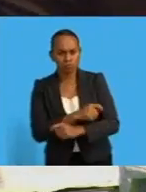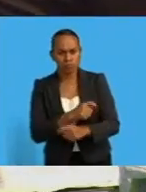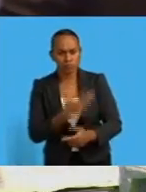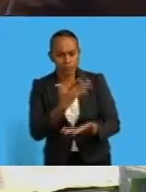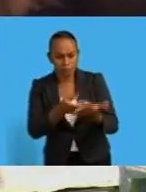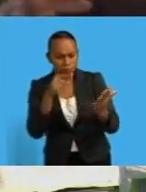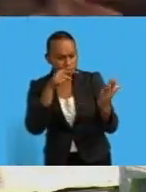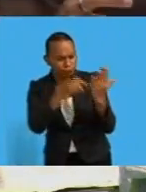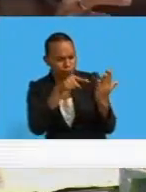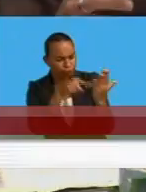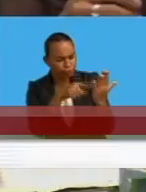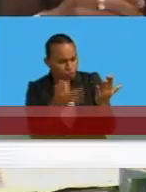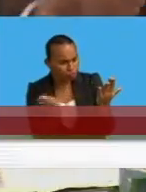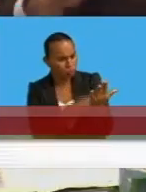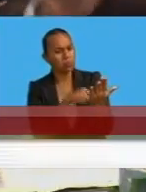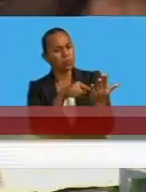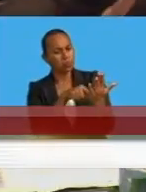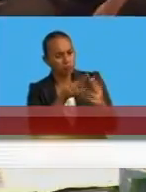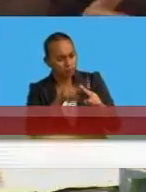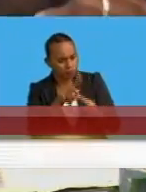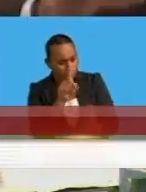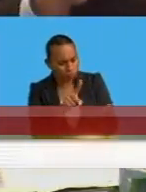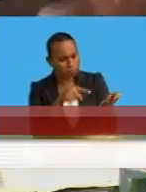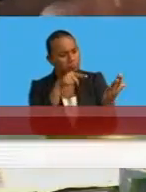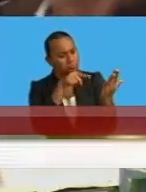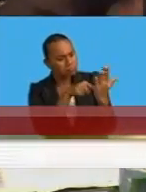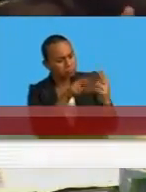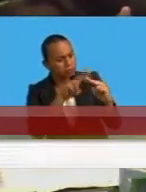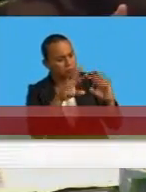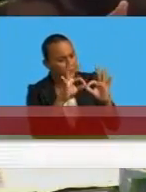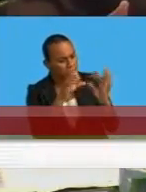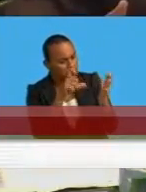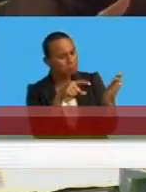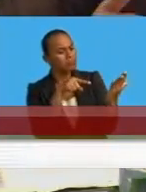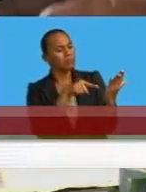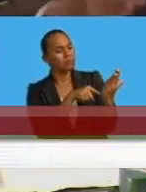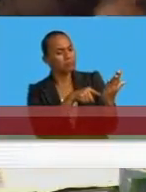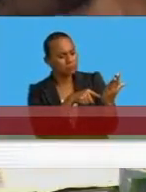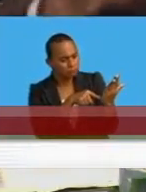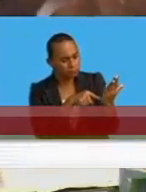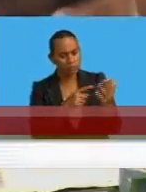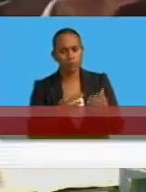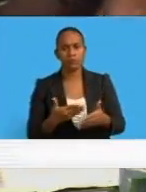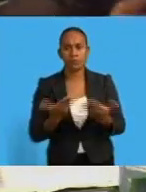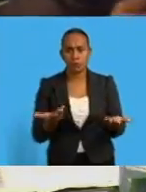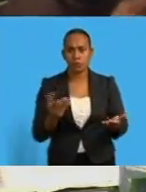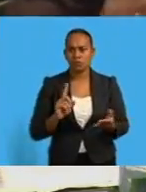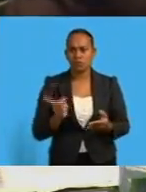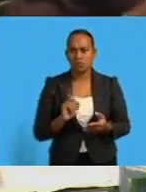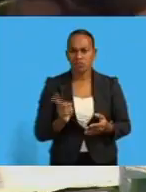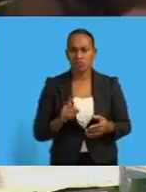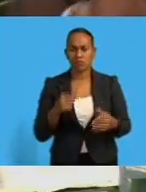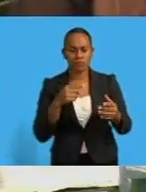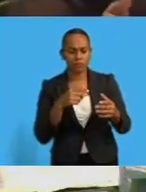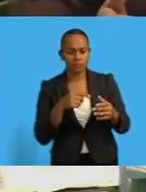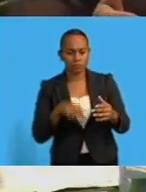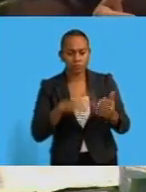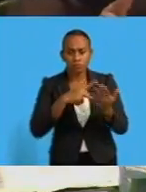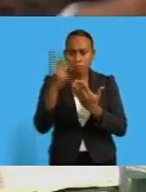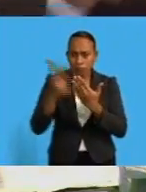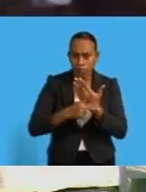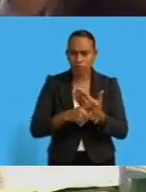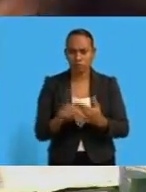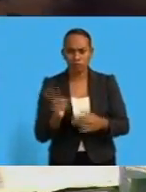The Ministry of Education can roll out teaching programs, and every single student in Fiji can tune